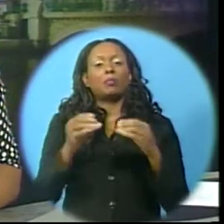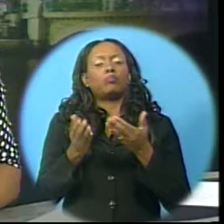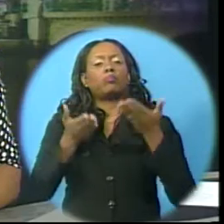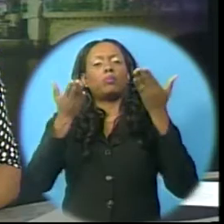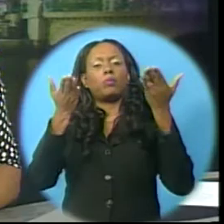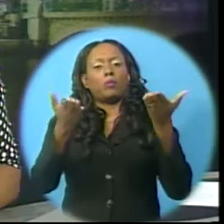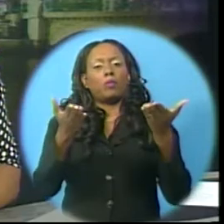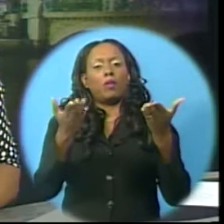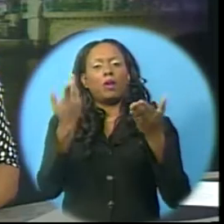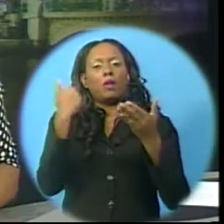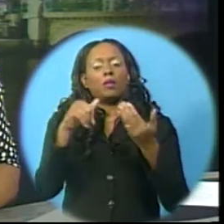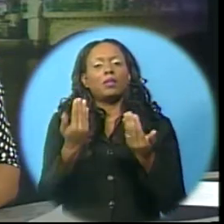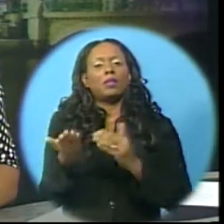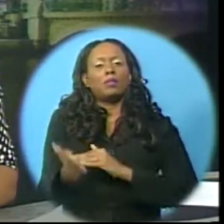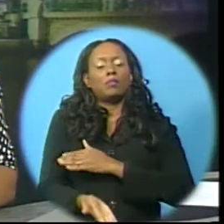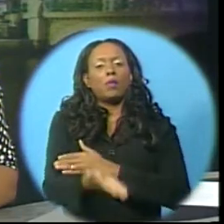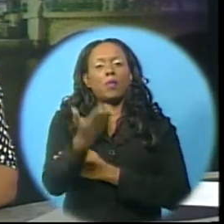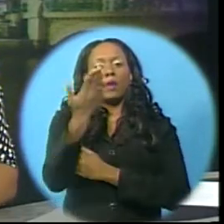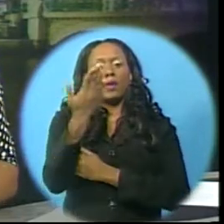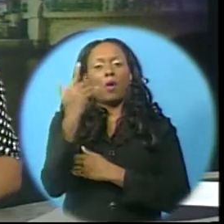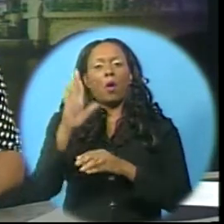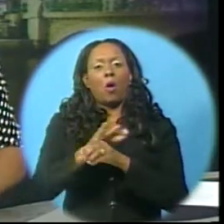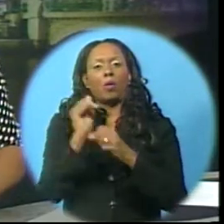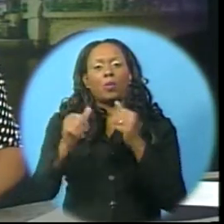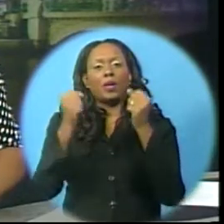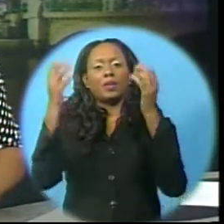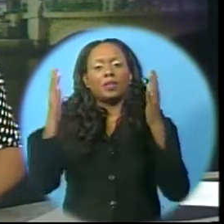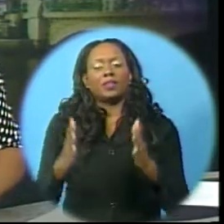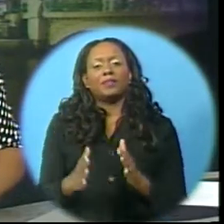Commission's Colomar Rock offices.